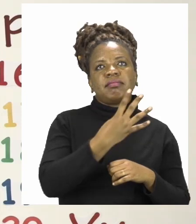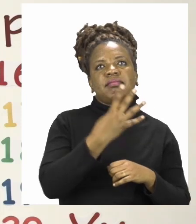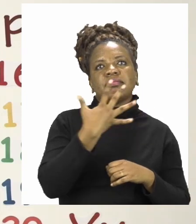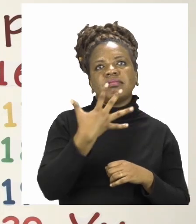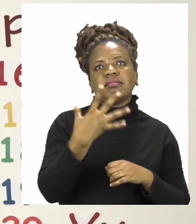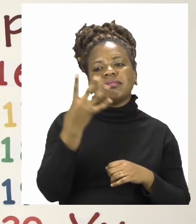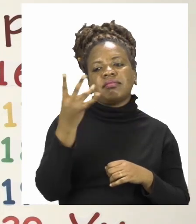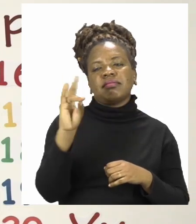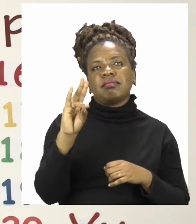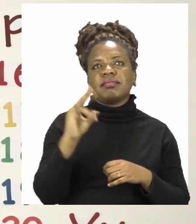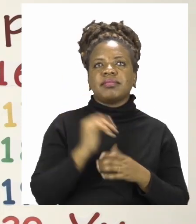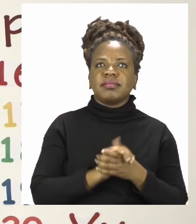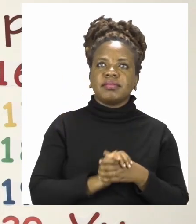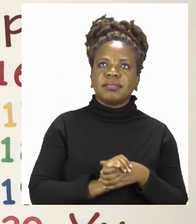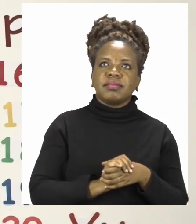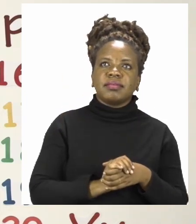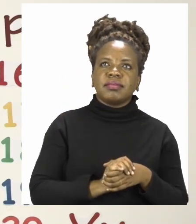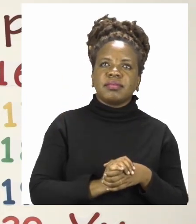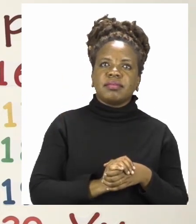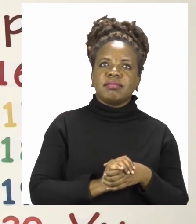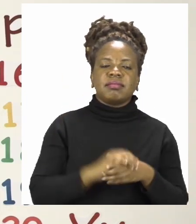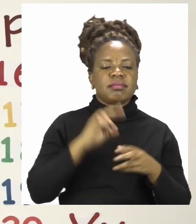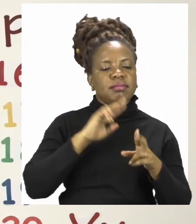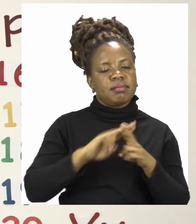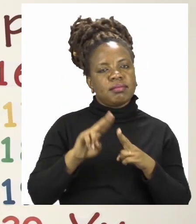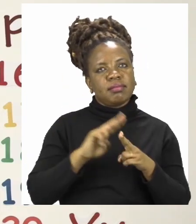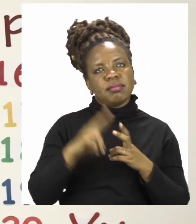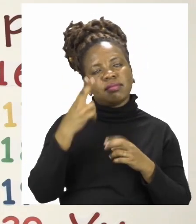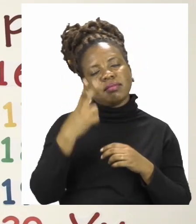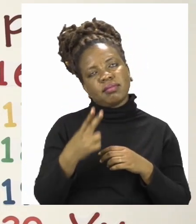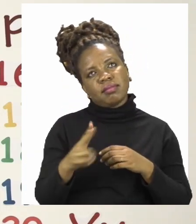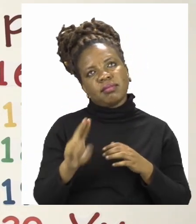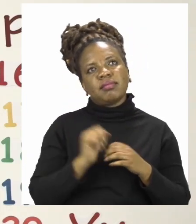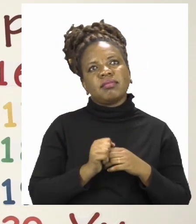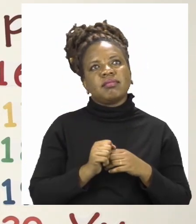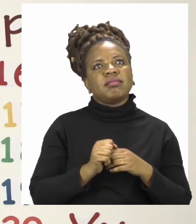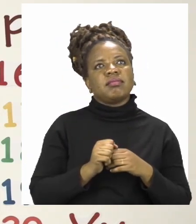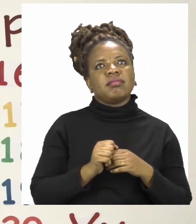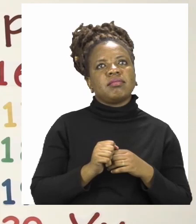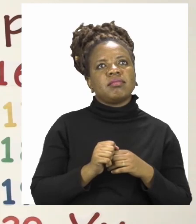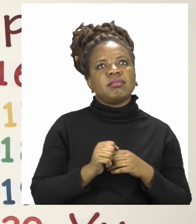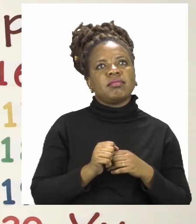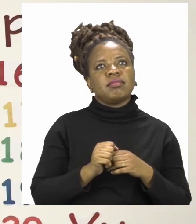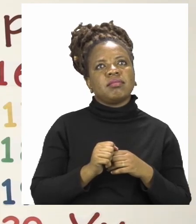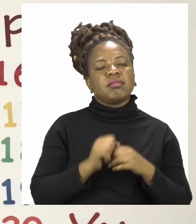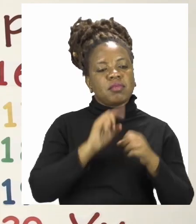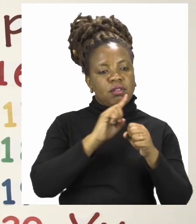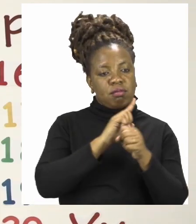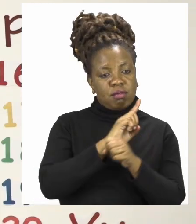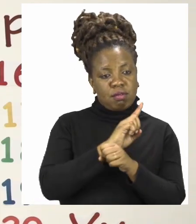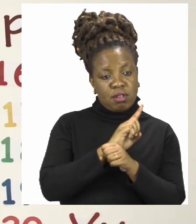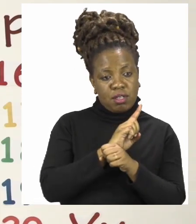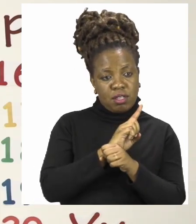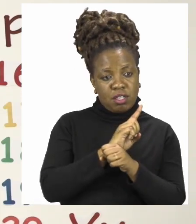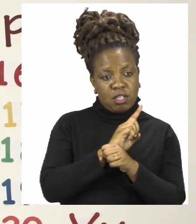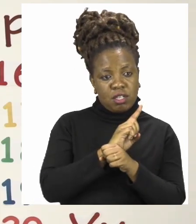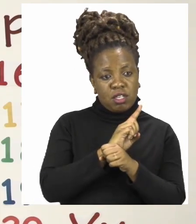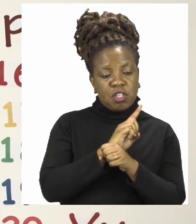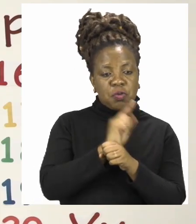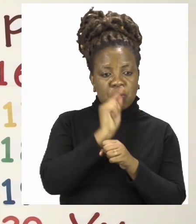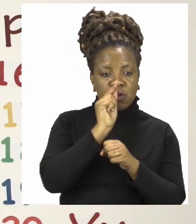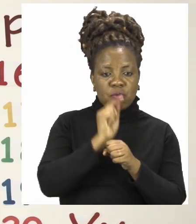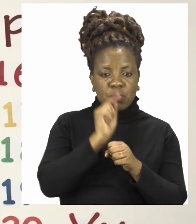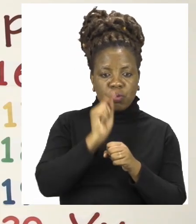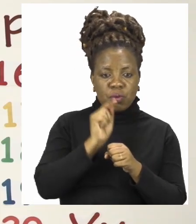457. Take your time with all the exercises, boys and girls. Don't forget for the first one to draw your sticks to help you get the